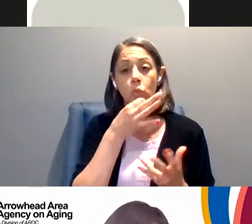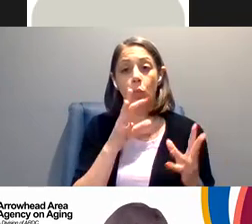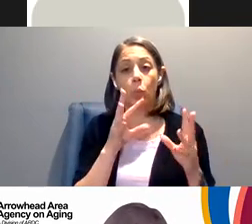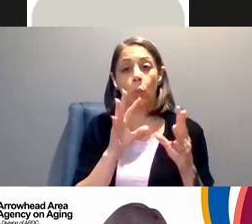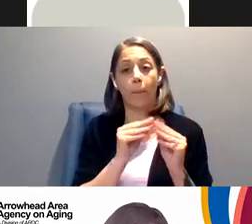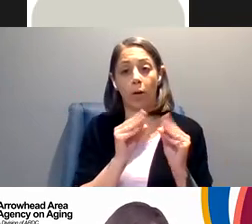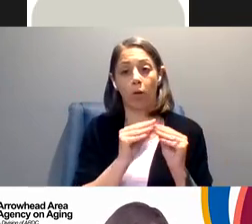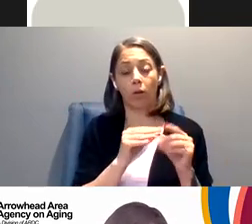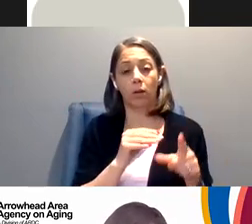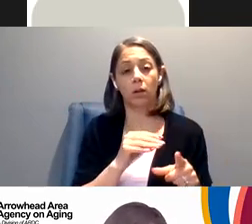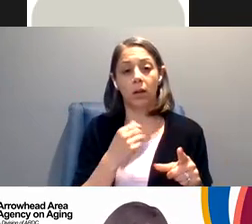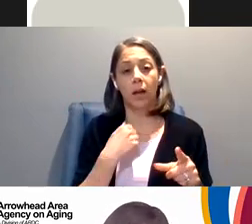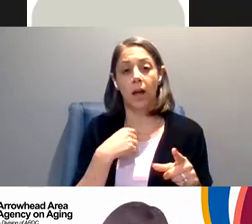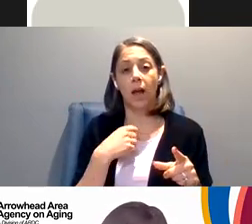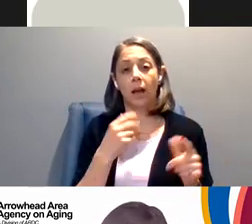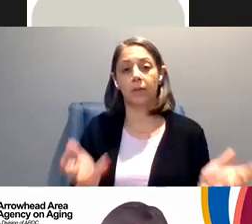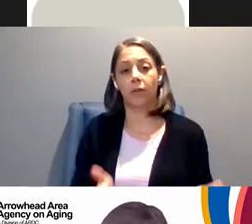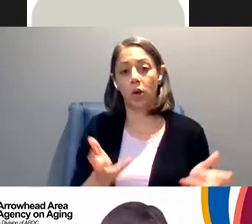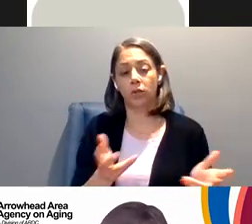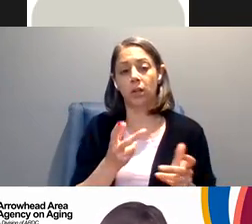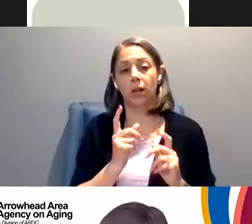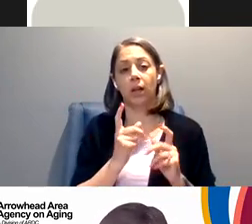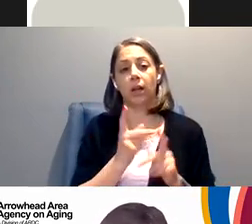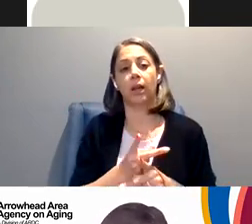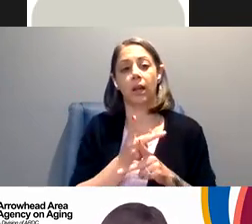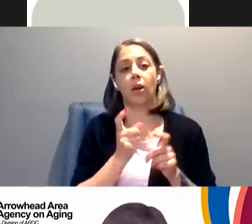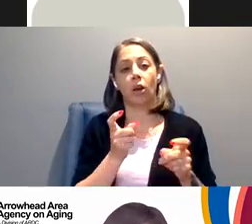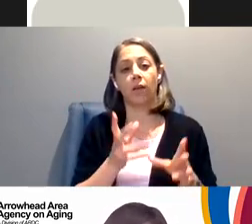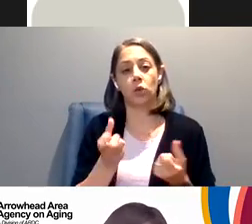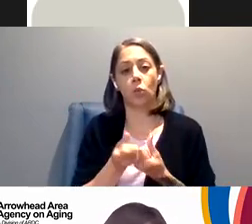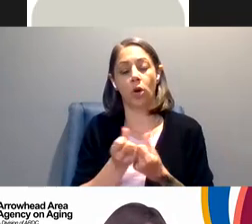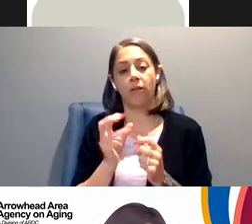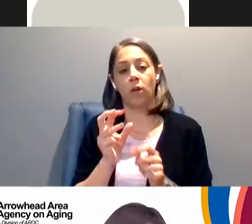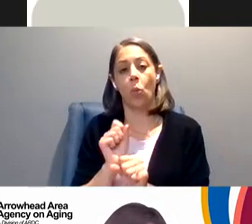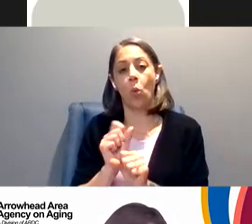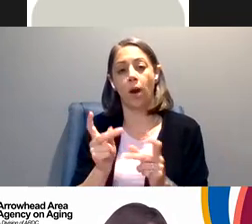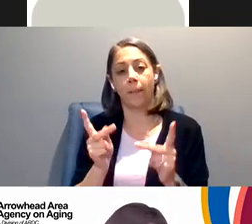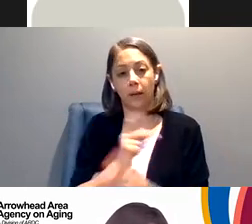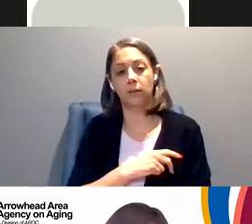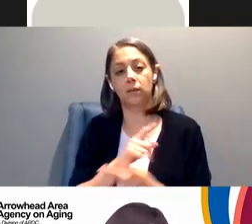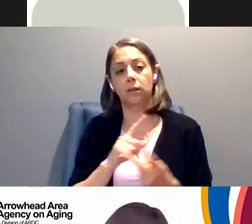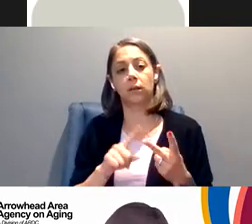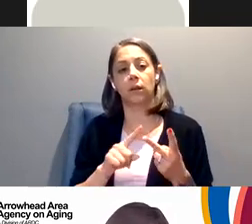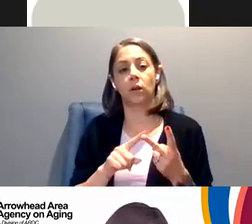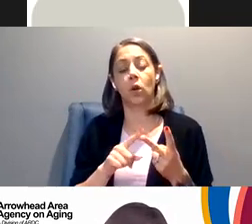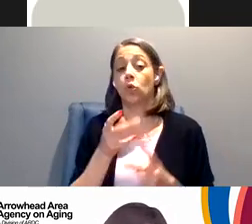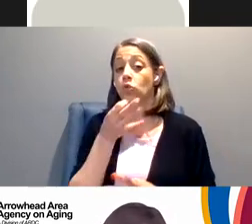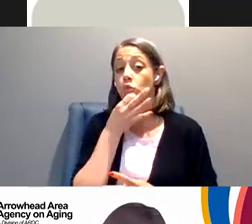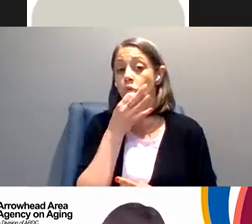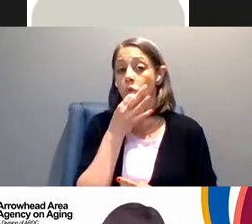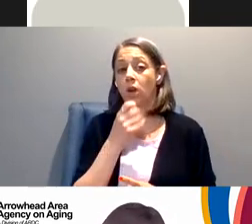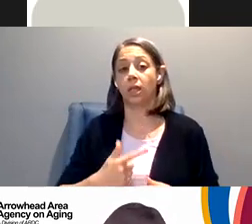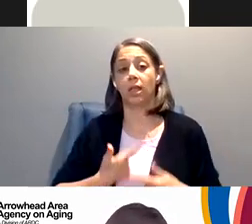as well. We have Fostering a Caregiver Supportive Workplace, and then also coming soon,